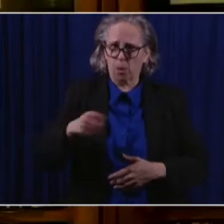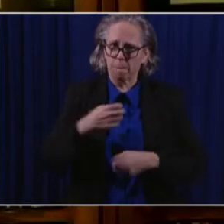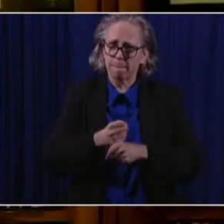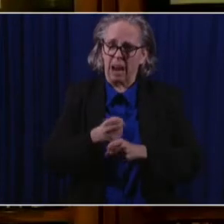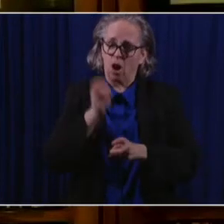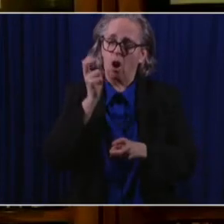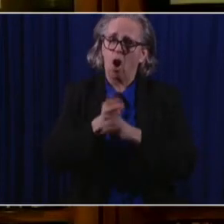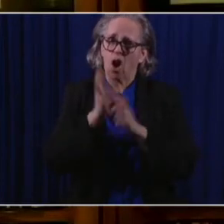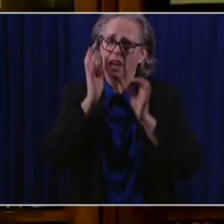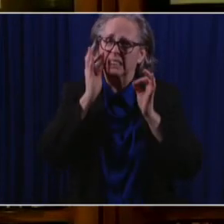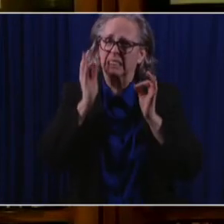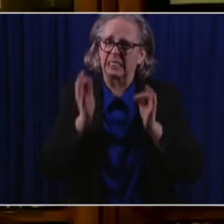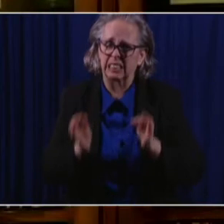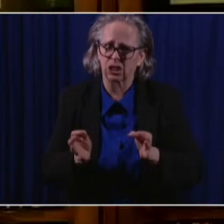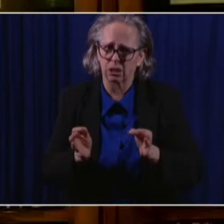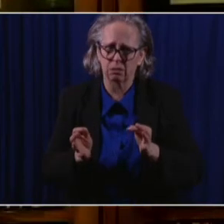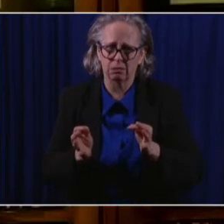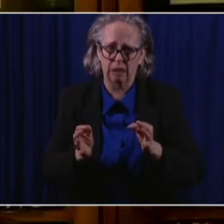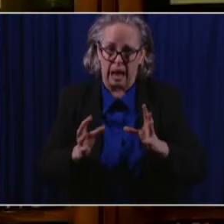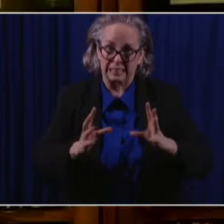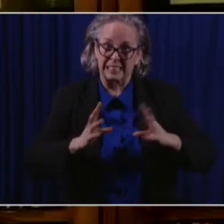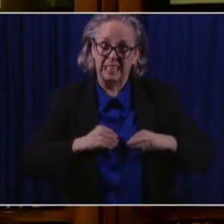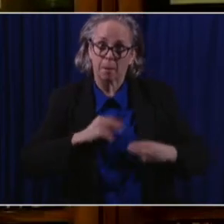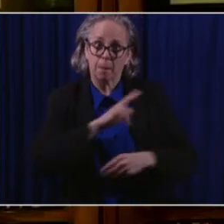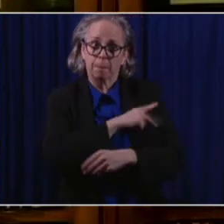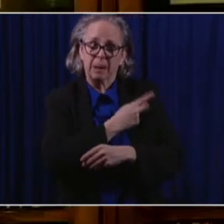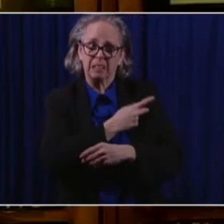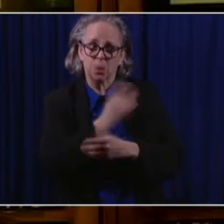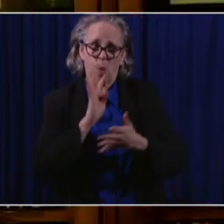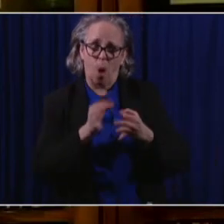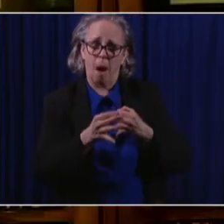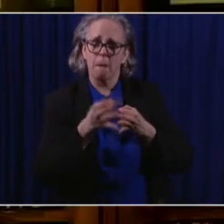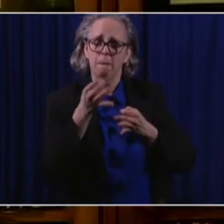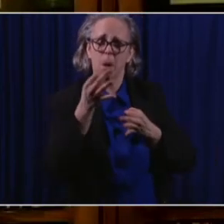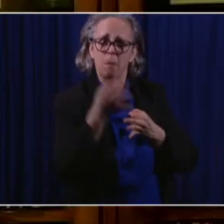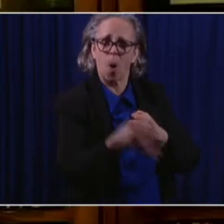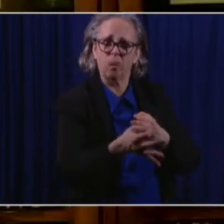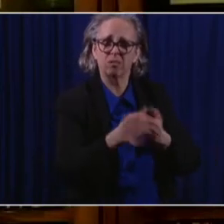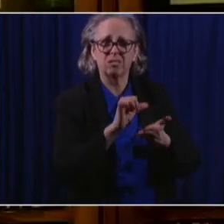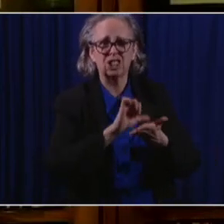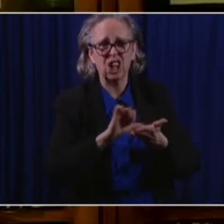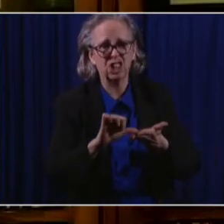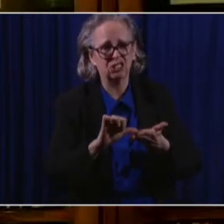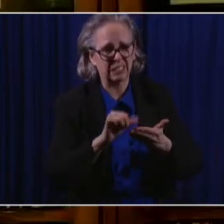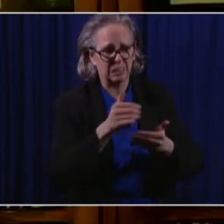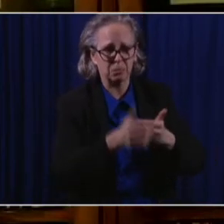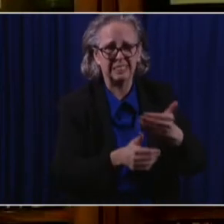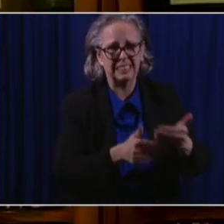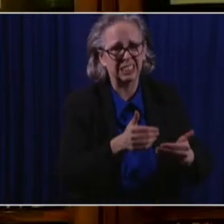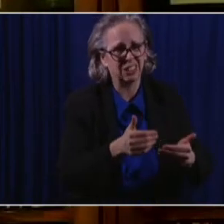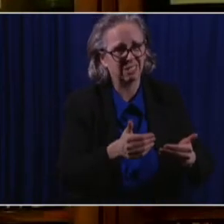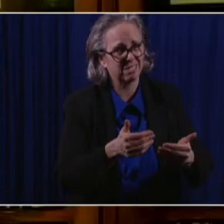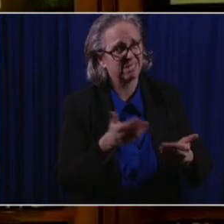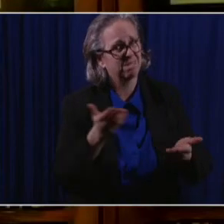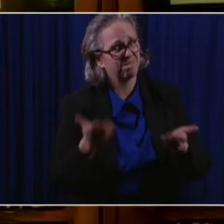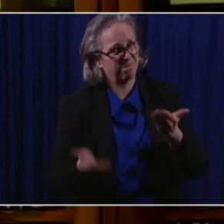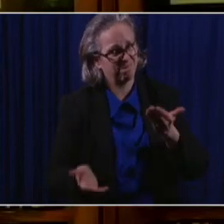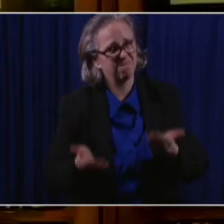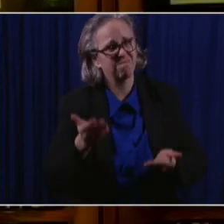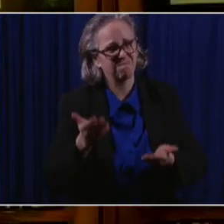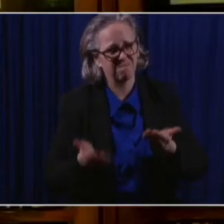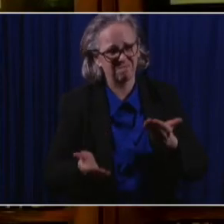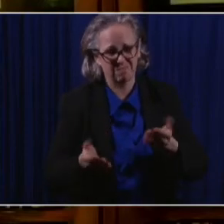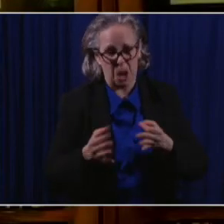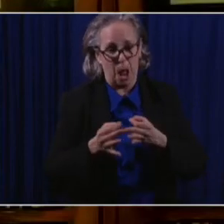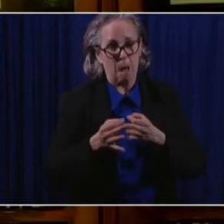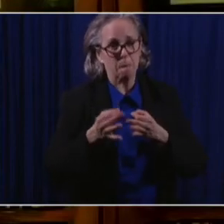its beds, about what elective kind of non-urgent, non-emergent things it's going to have to postpone, even to the point potentially of postponing ambulatory